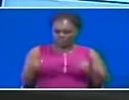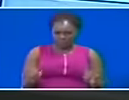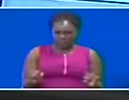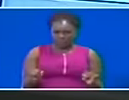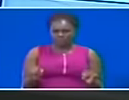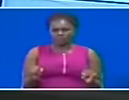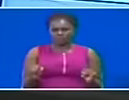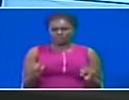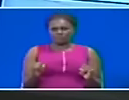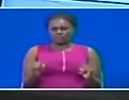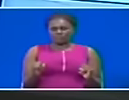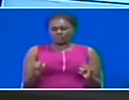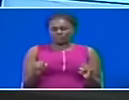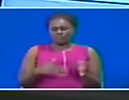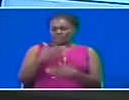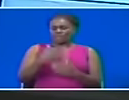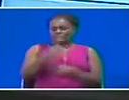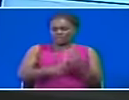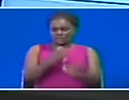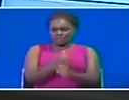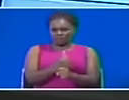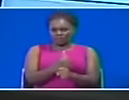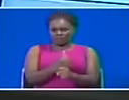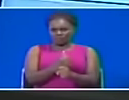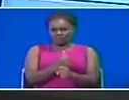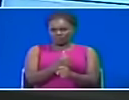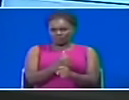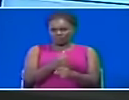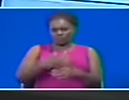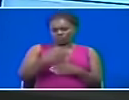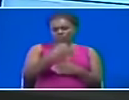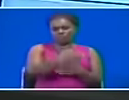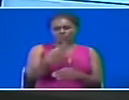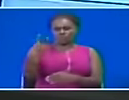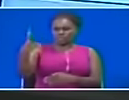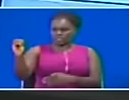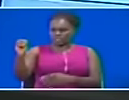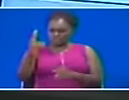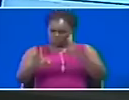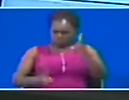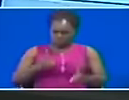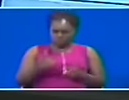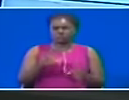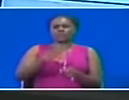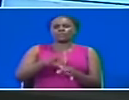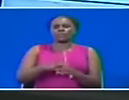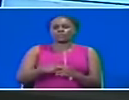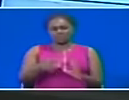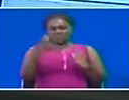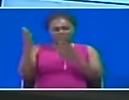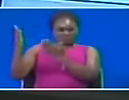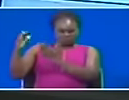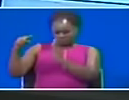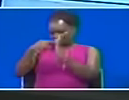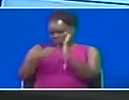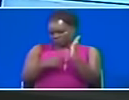seen coming into force in next year's election, however, to be pushed forward to the 2022 election. So those some of